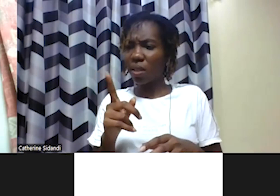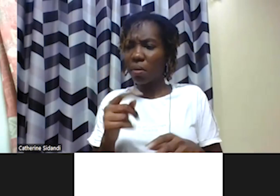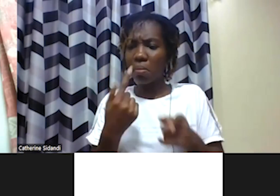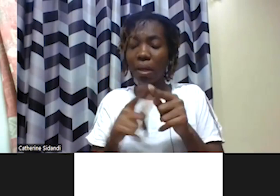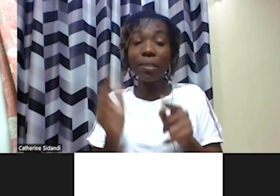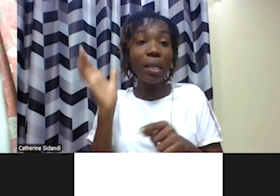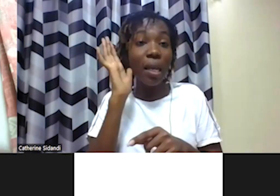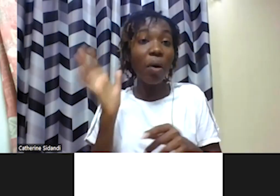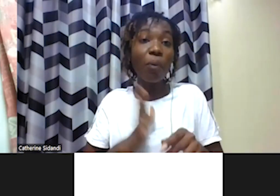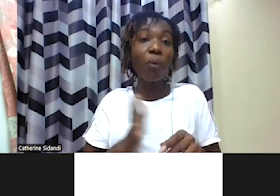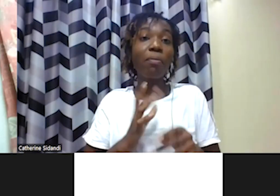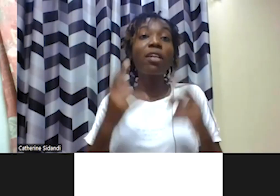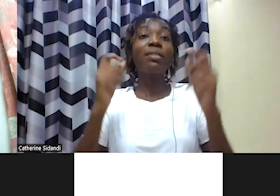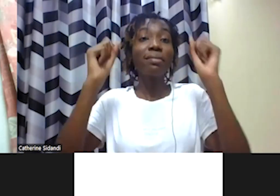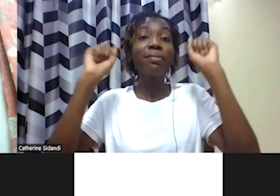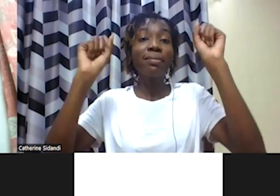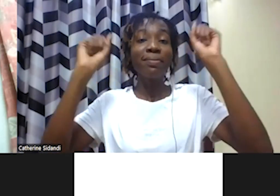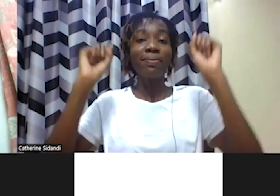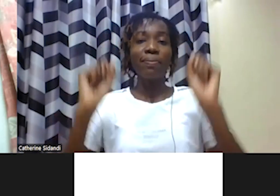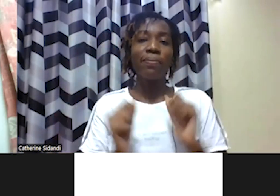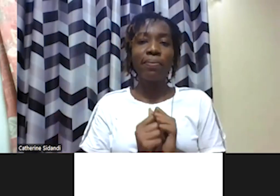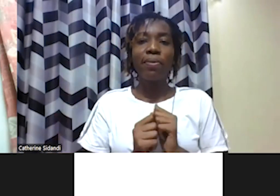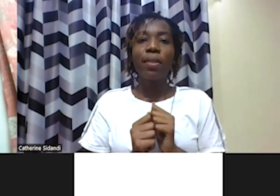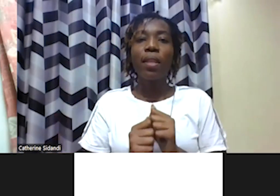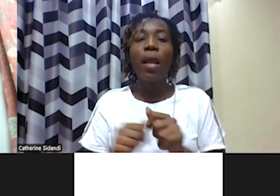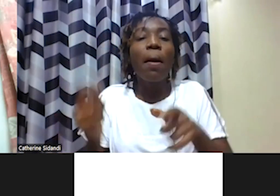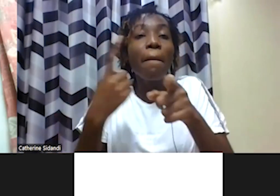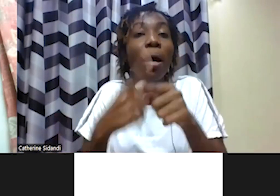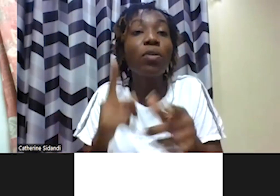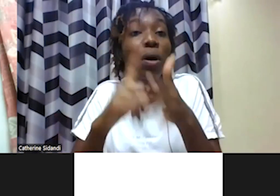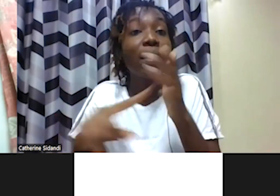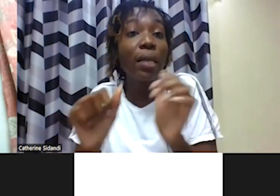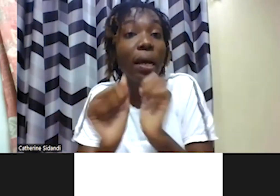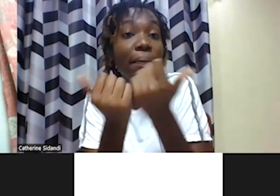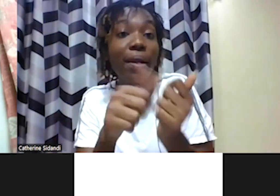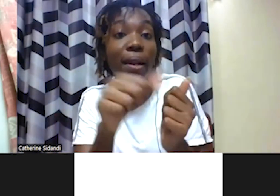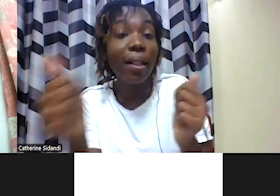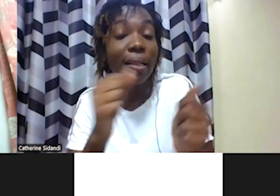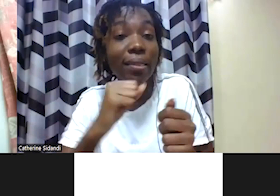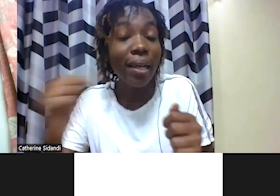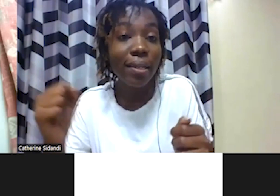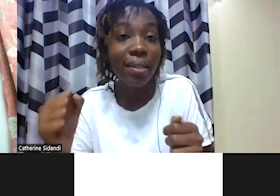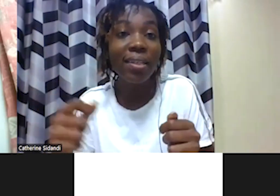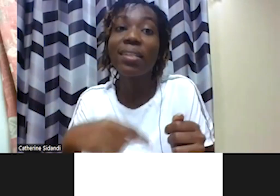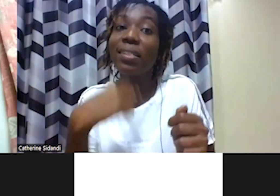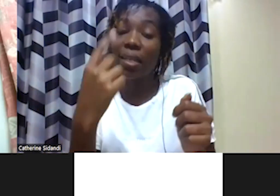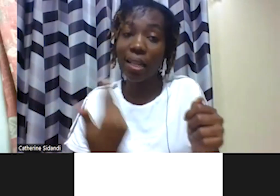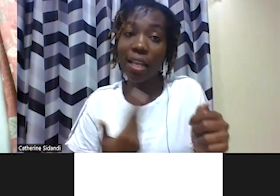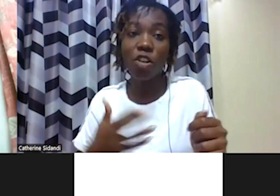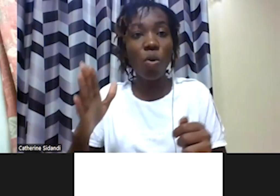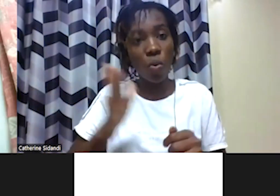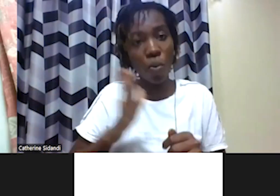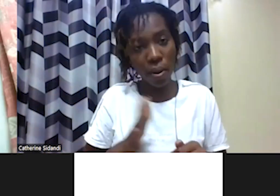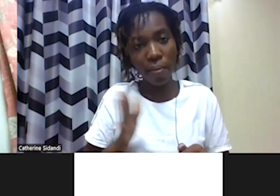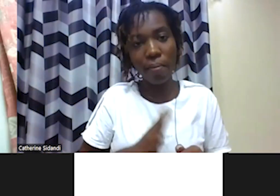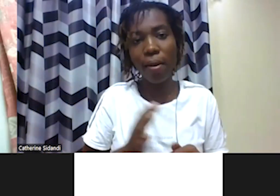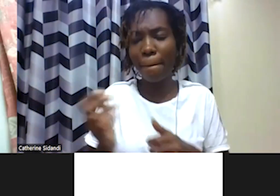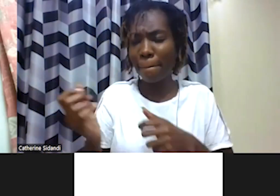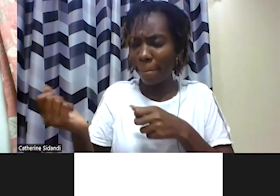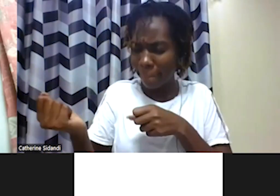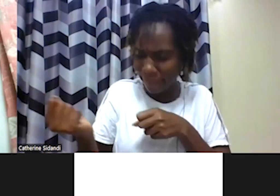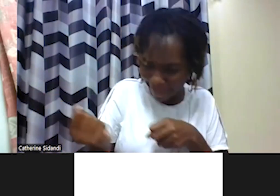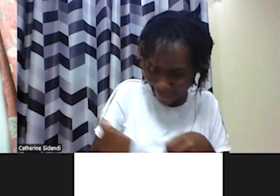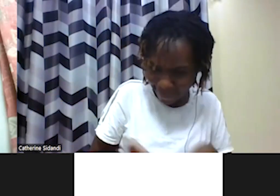cheering. Now, and what happens on the other side, we are told that women pull each other